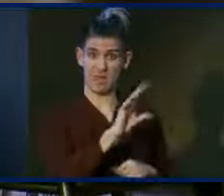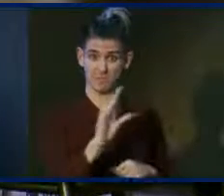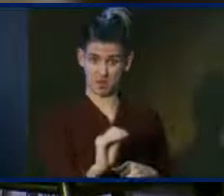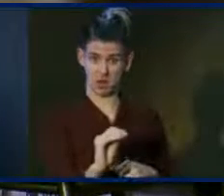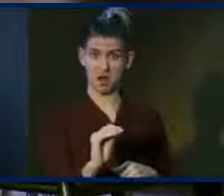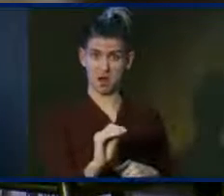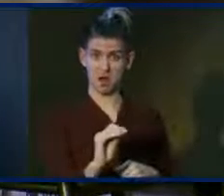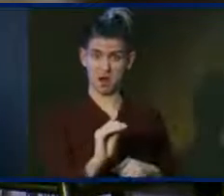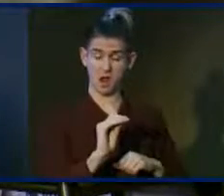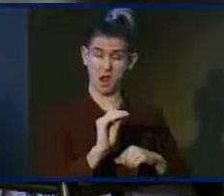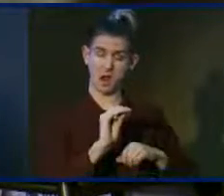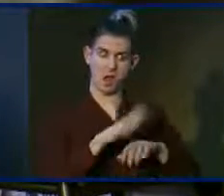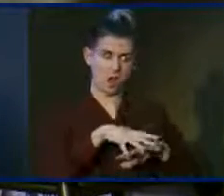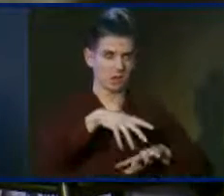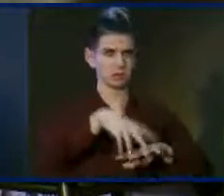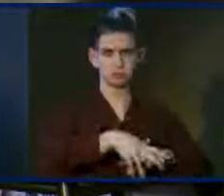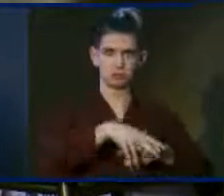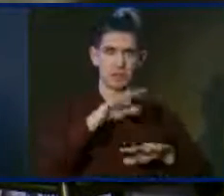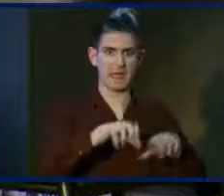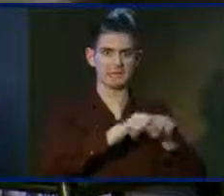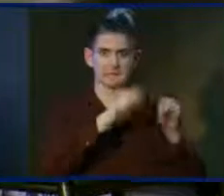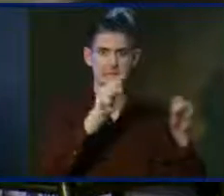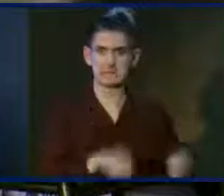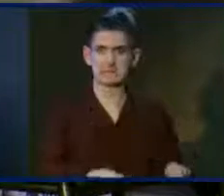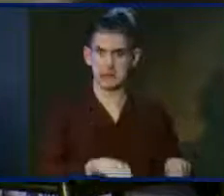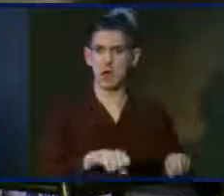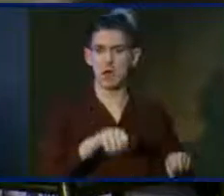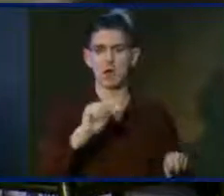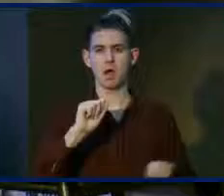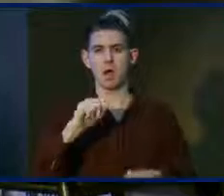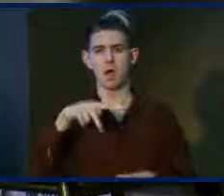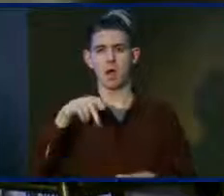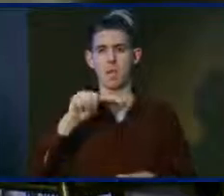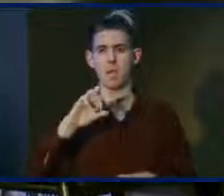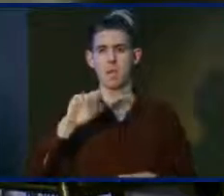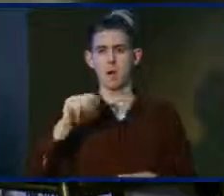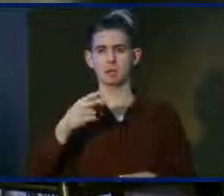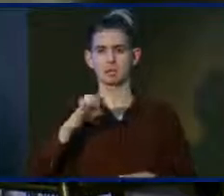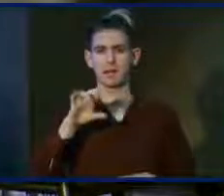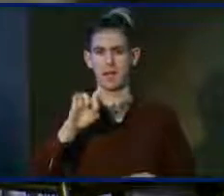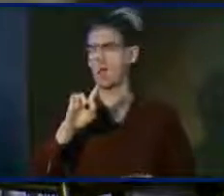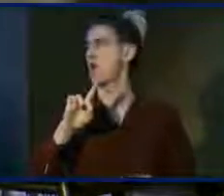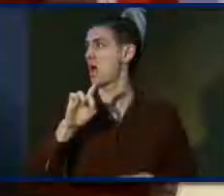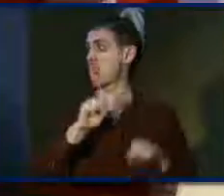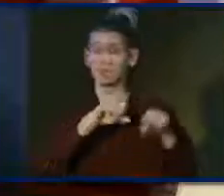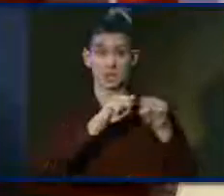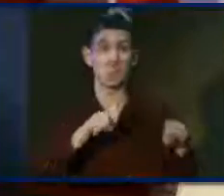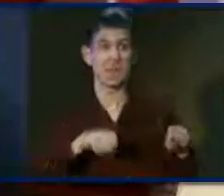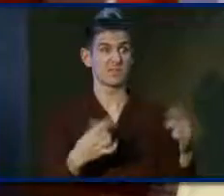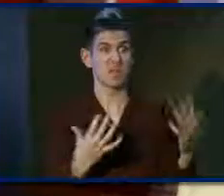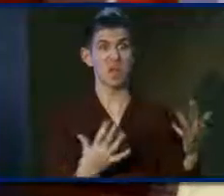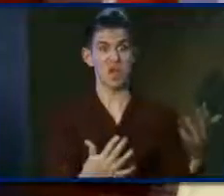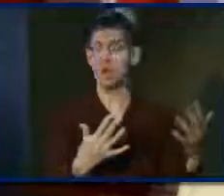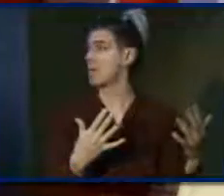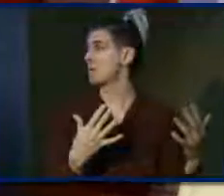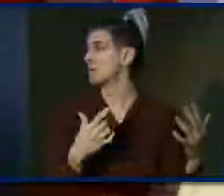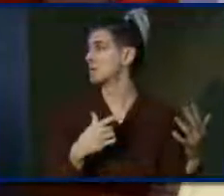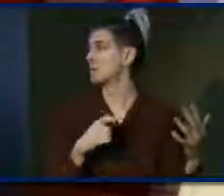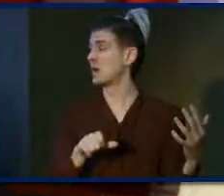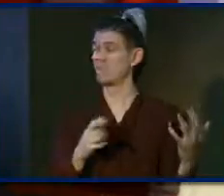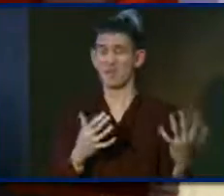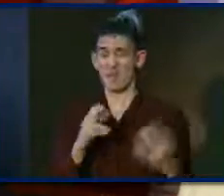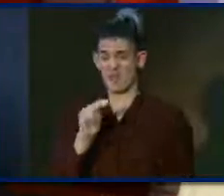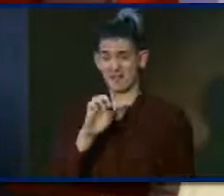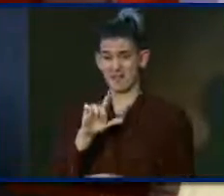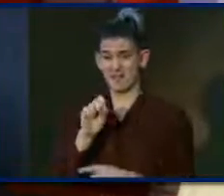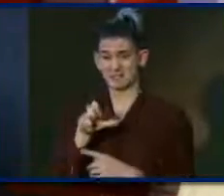we would have to wait another generation for a conversation about change. And I specifically said, even if Nelson Mandela gets out of jail, it just won't make a